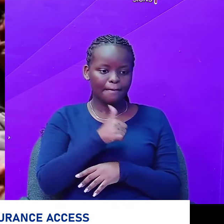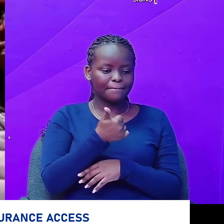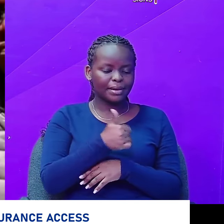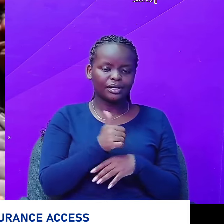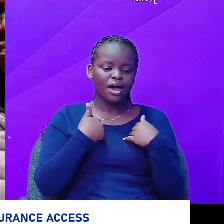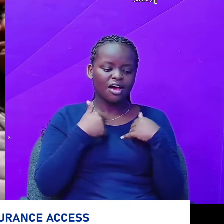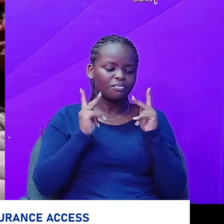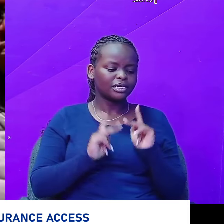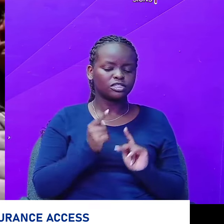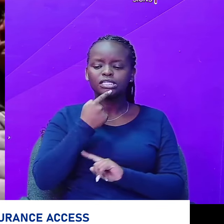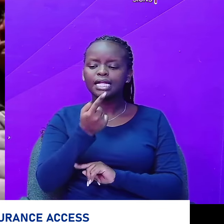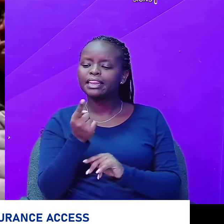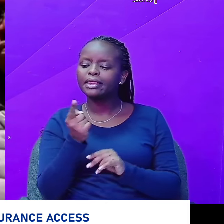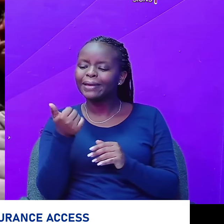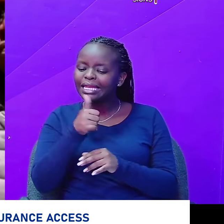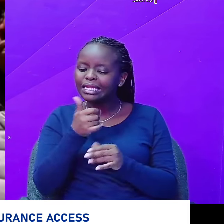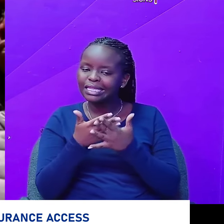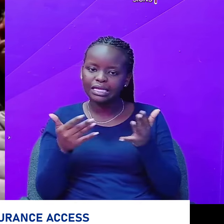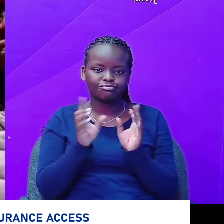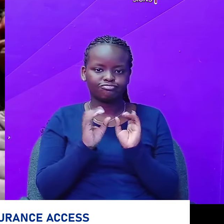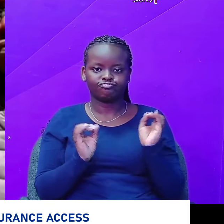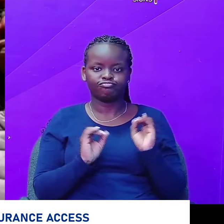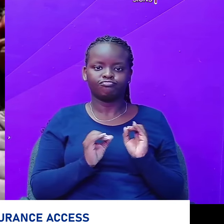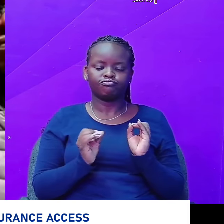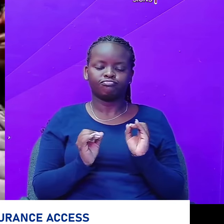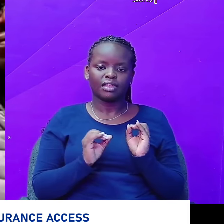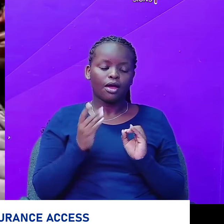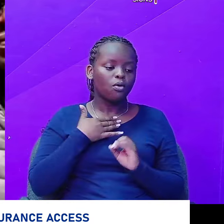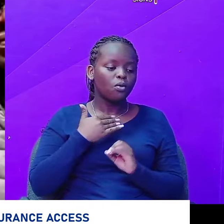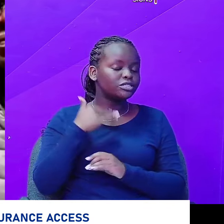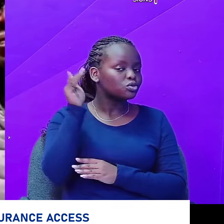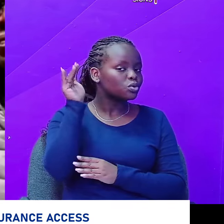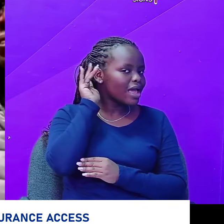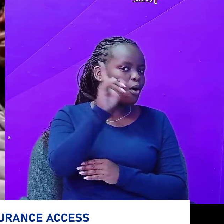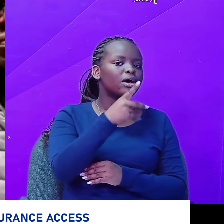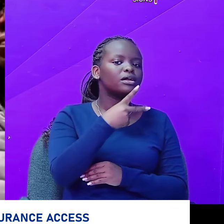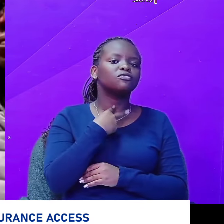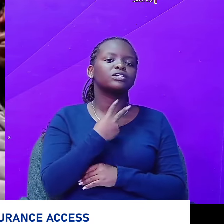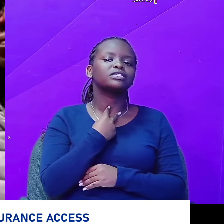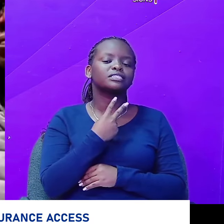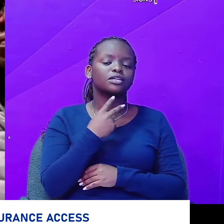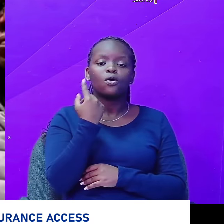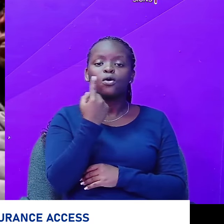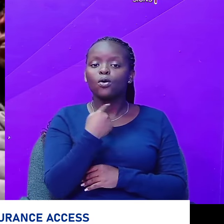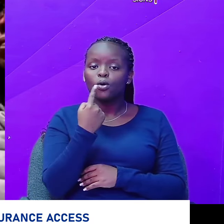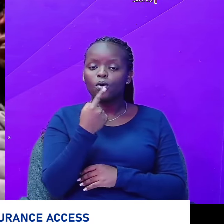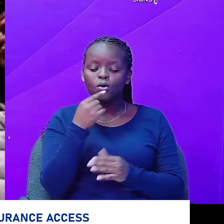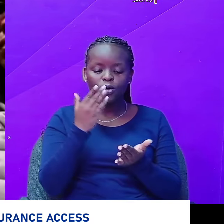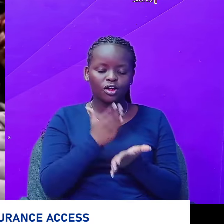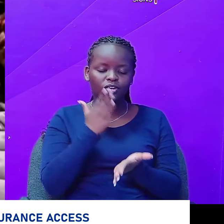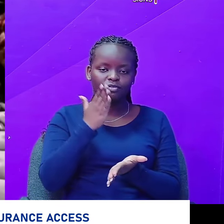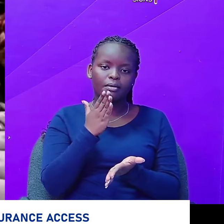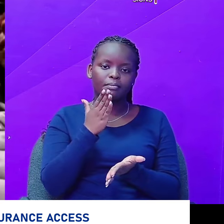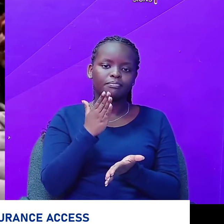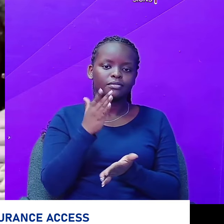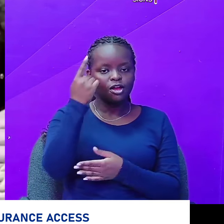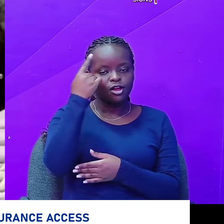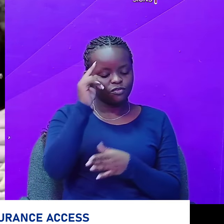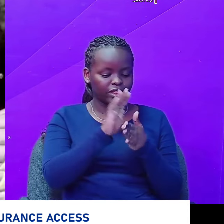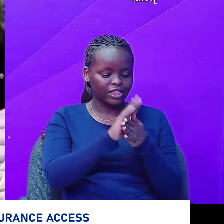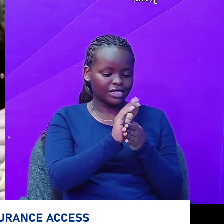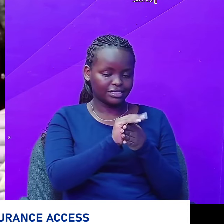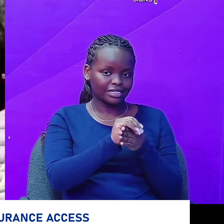one who has told them anything. We want to hear only one voice, and that voice is confirmation of the interns.